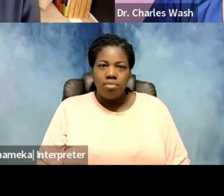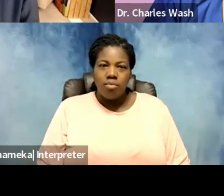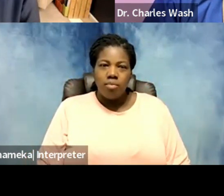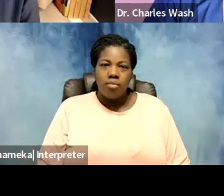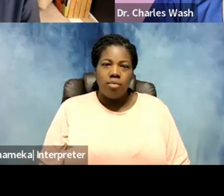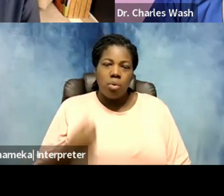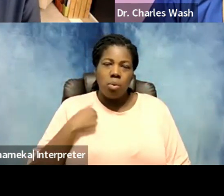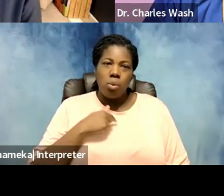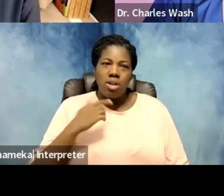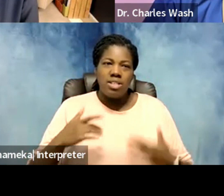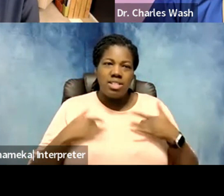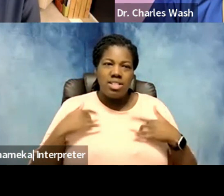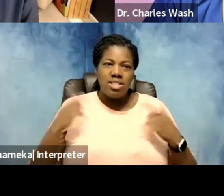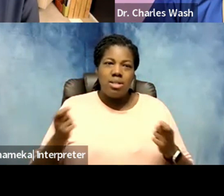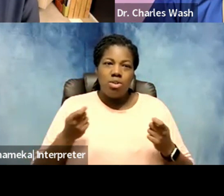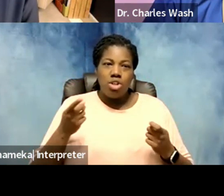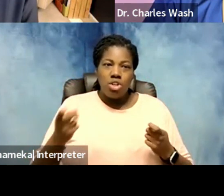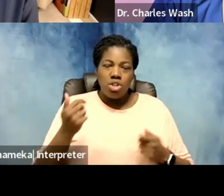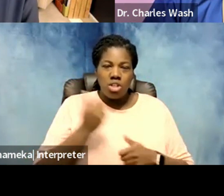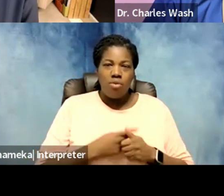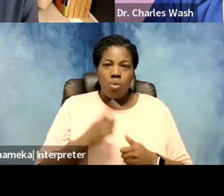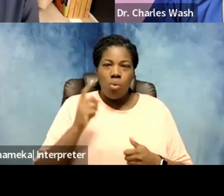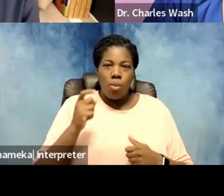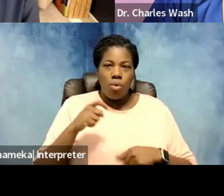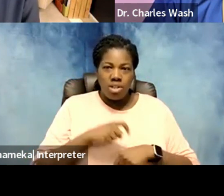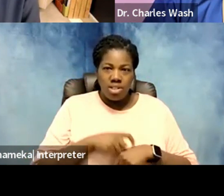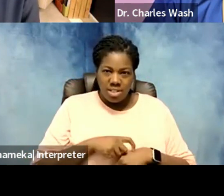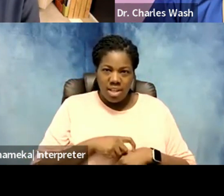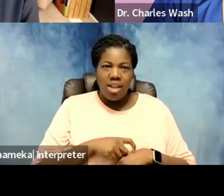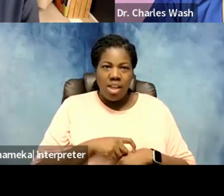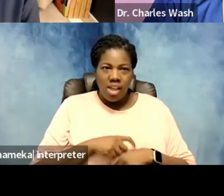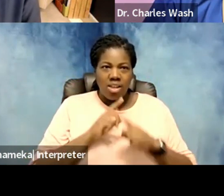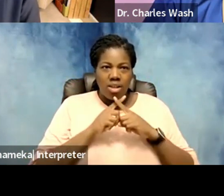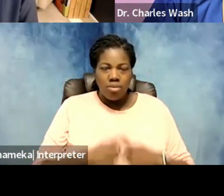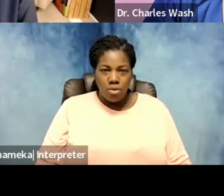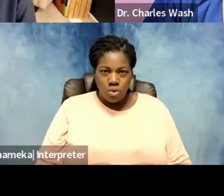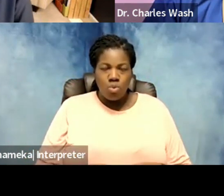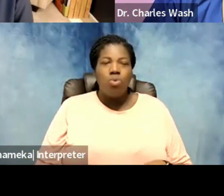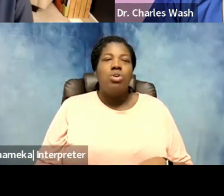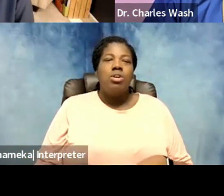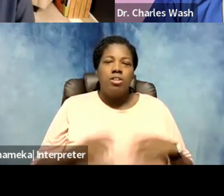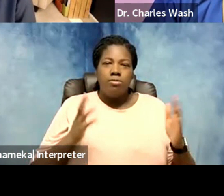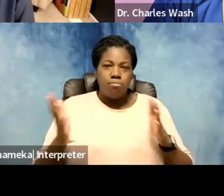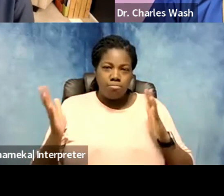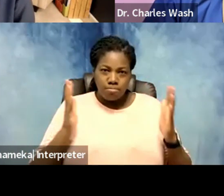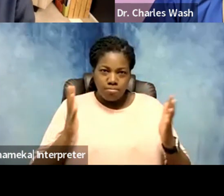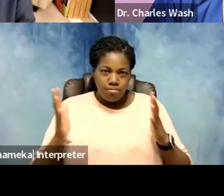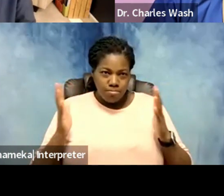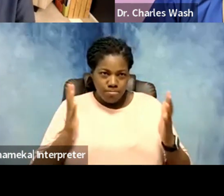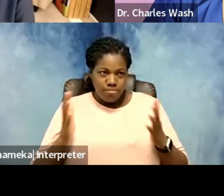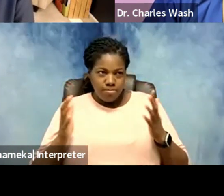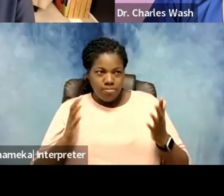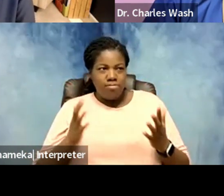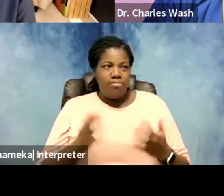excited to celebrate you. And I just want to ask everybody one more time to unmute or use your reaction icons.